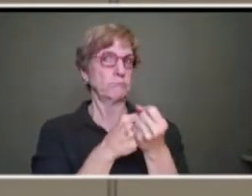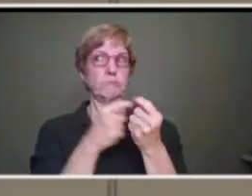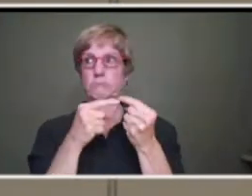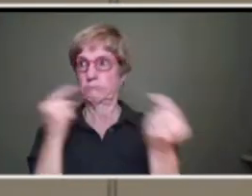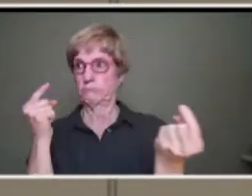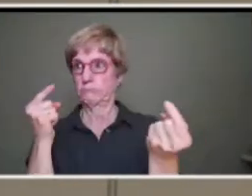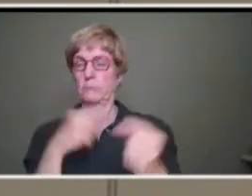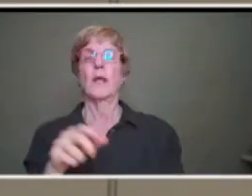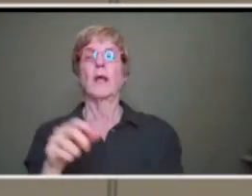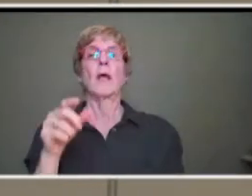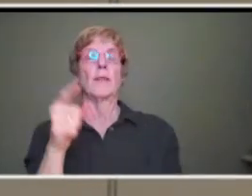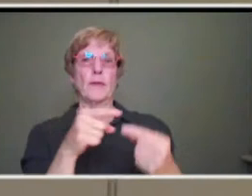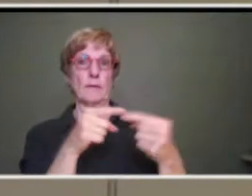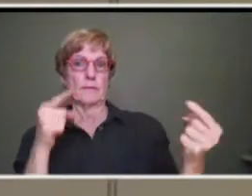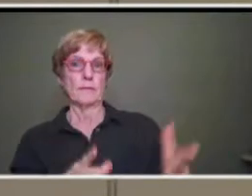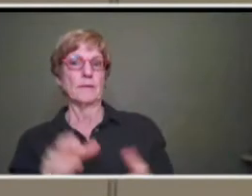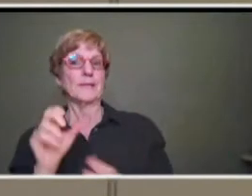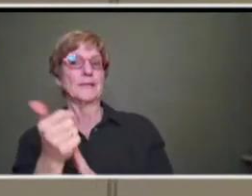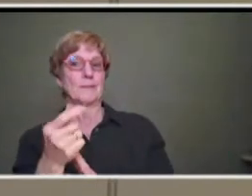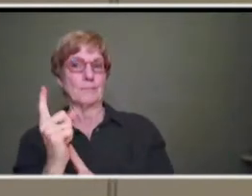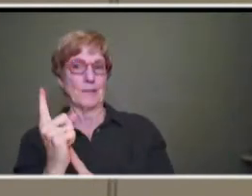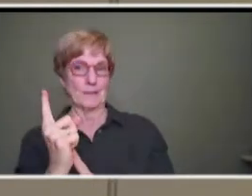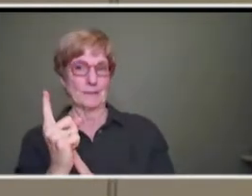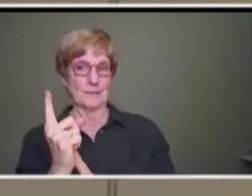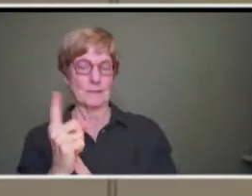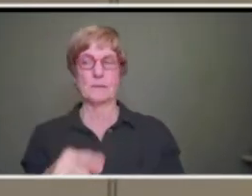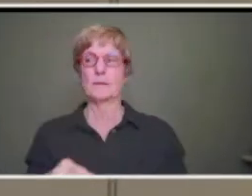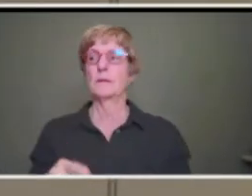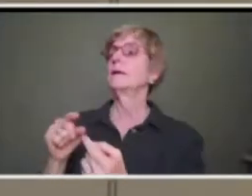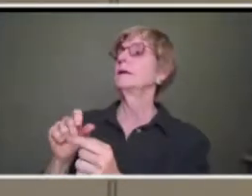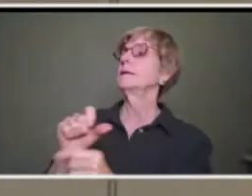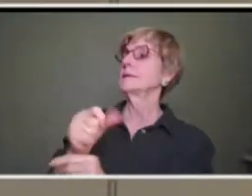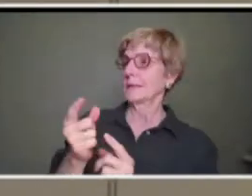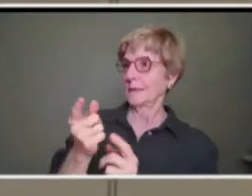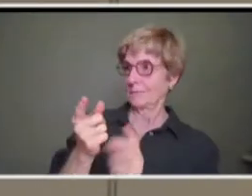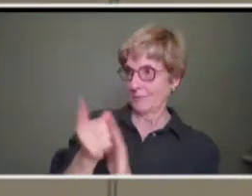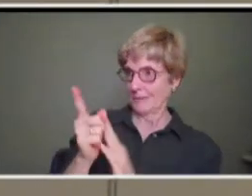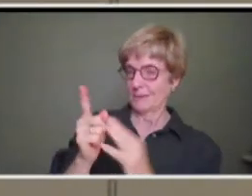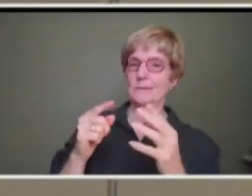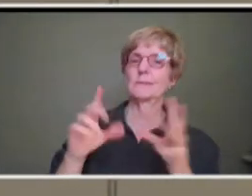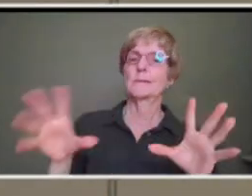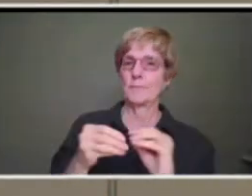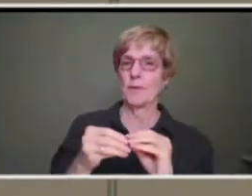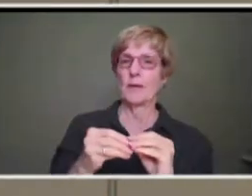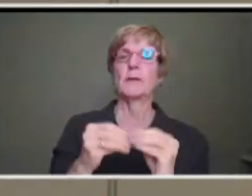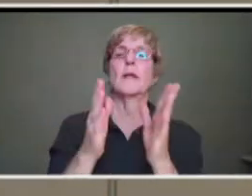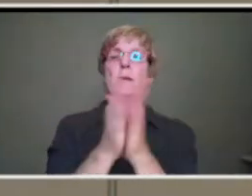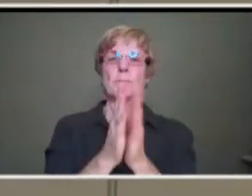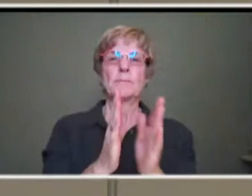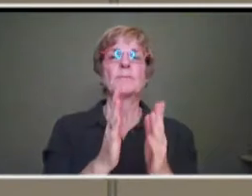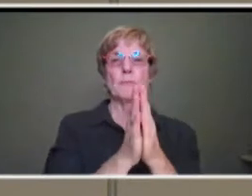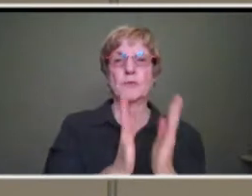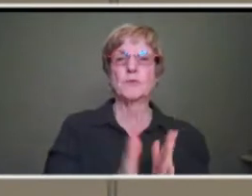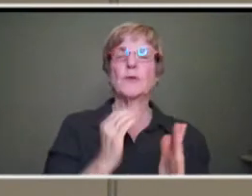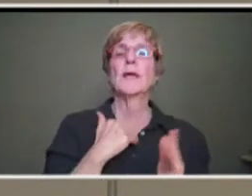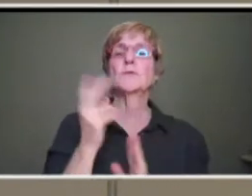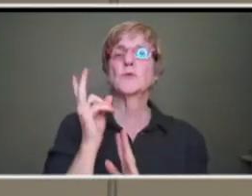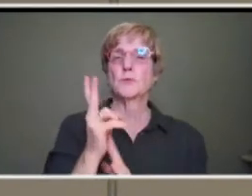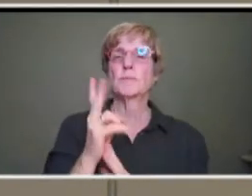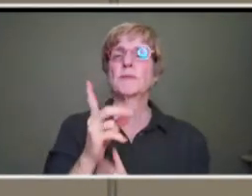gets 10 minutes the opponents get 10 minutes combined and the petitioner gets a two-minute rebuttal